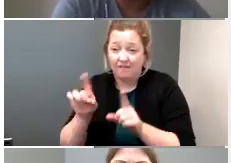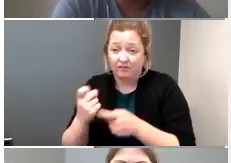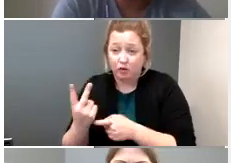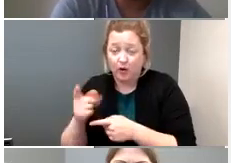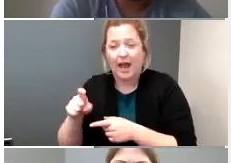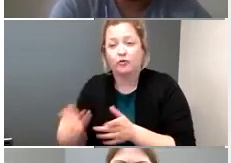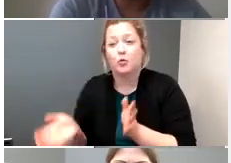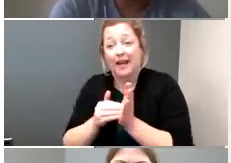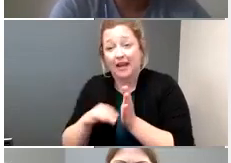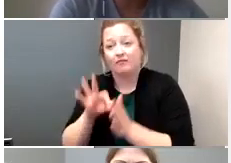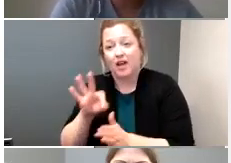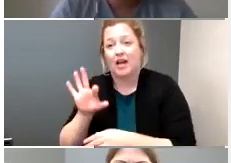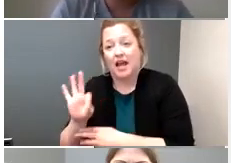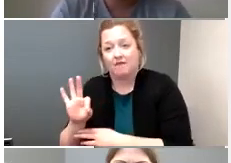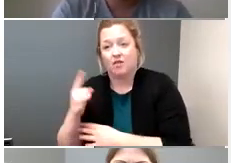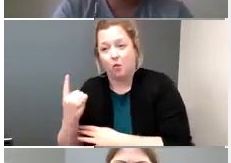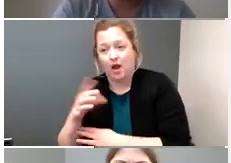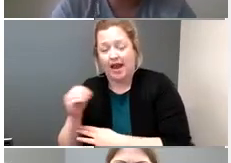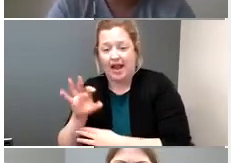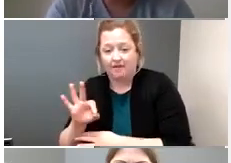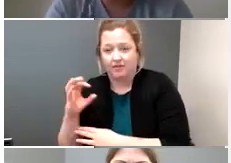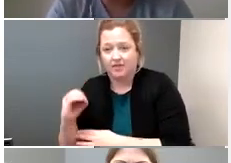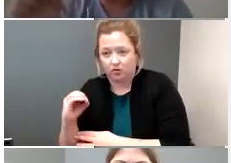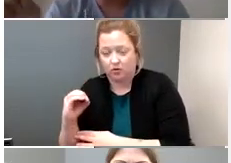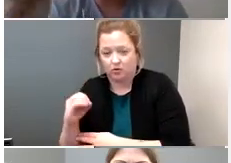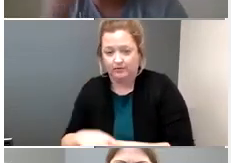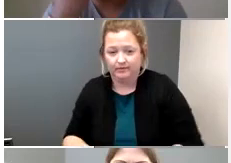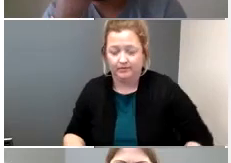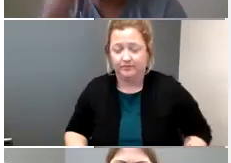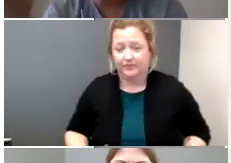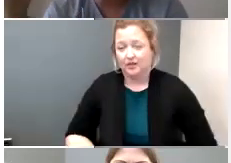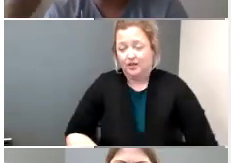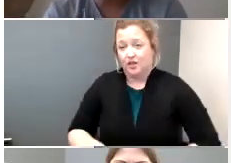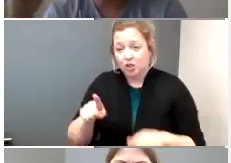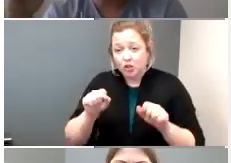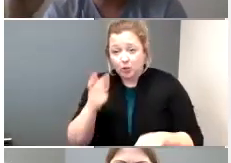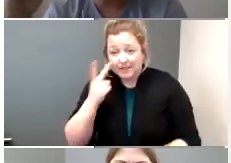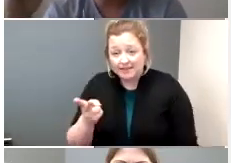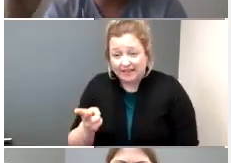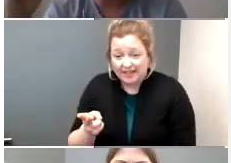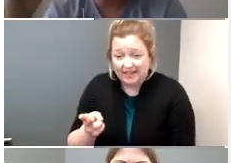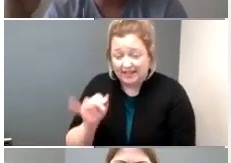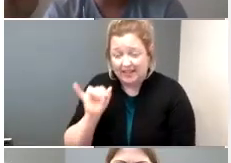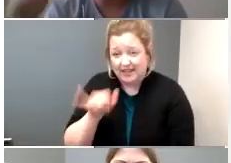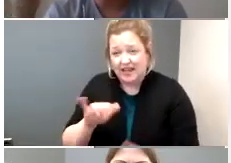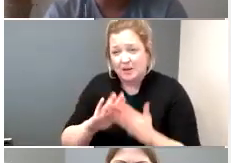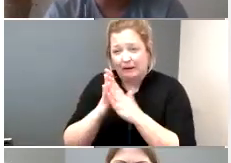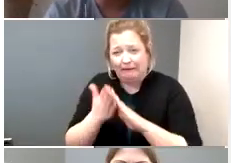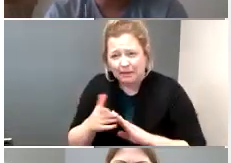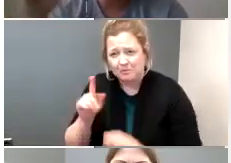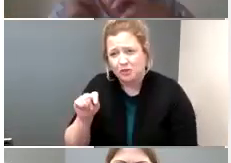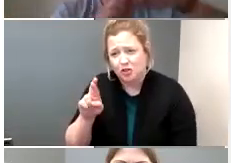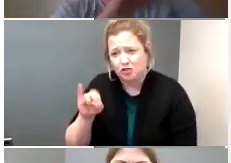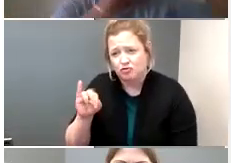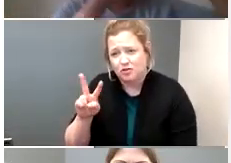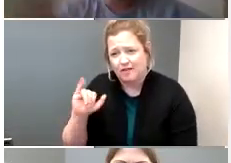1 and f of 0, right? And you can see that this is f of 2 and that becomes trivial. But if this was a large enough